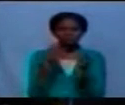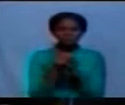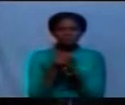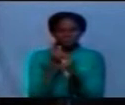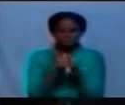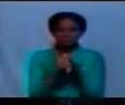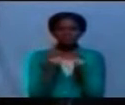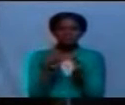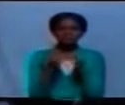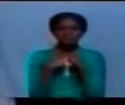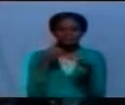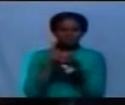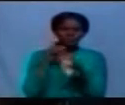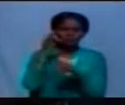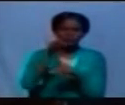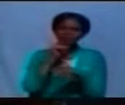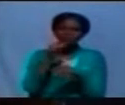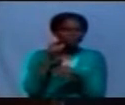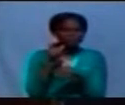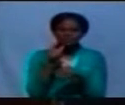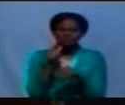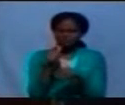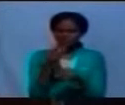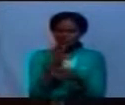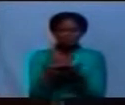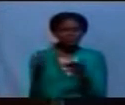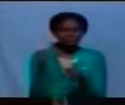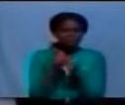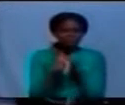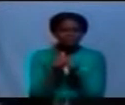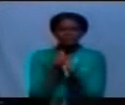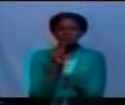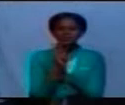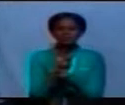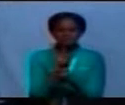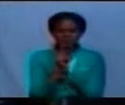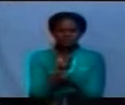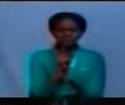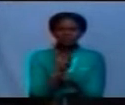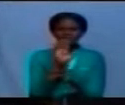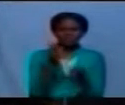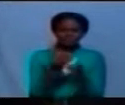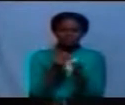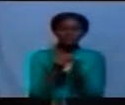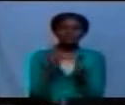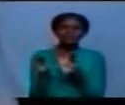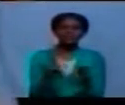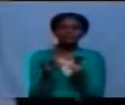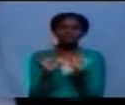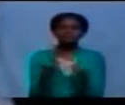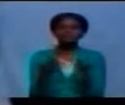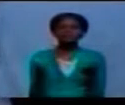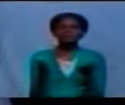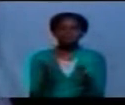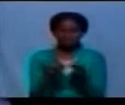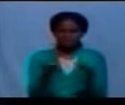you into the future. It's not a dormant kind of situation. You need your money is not active. You give it to the bank, and they keep it for you.